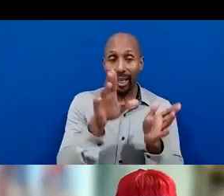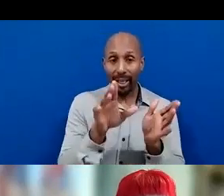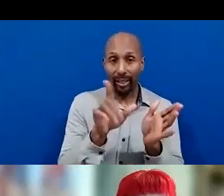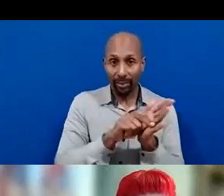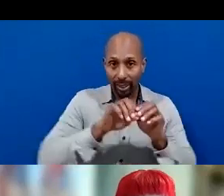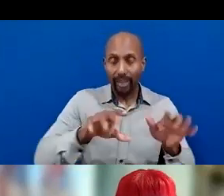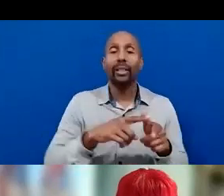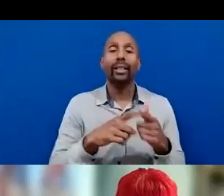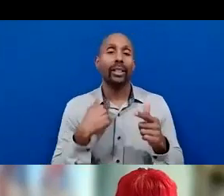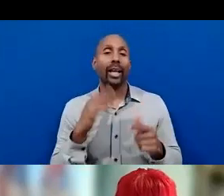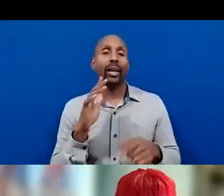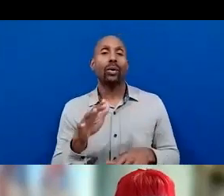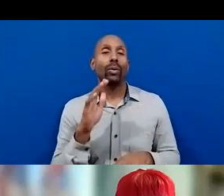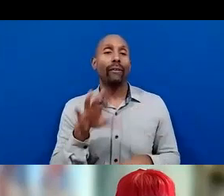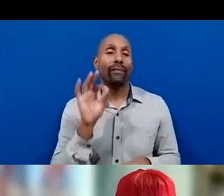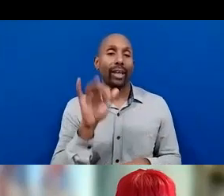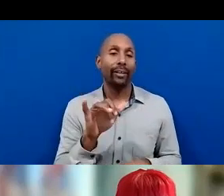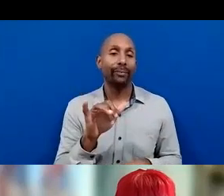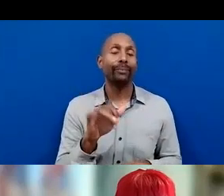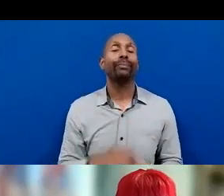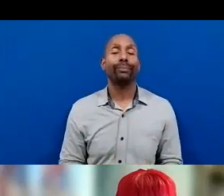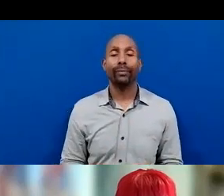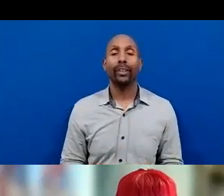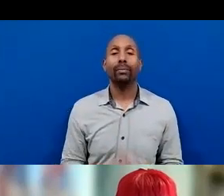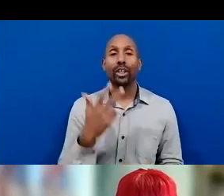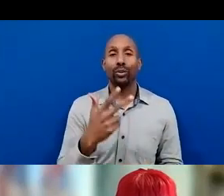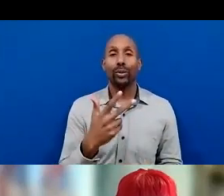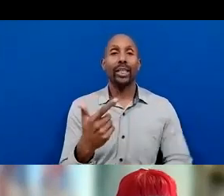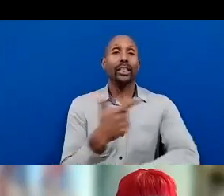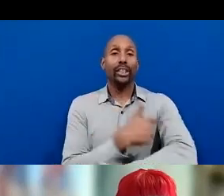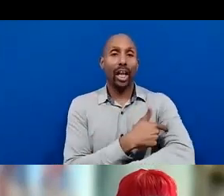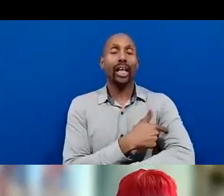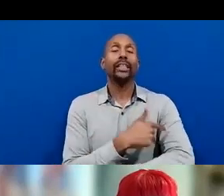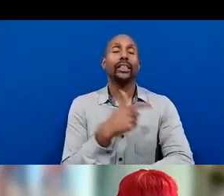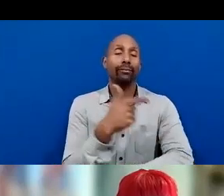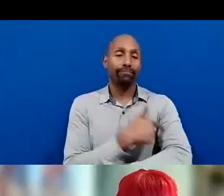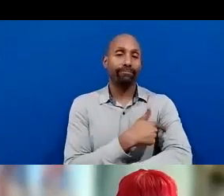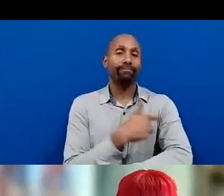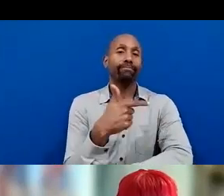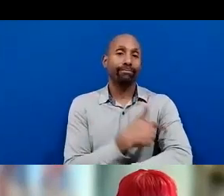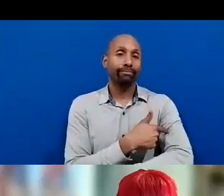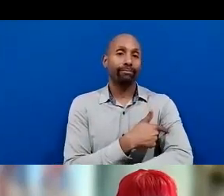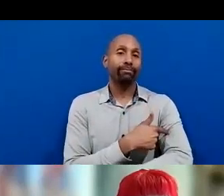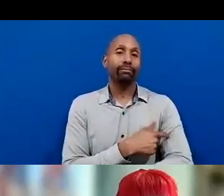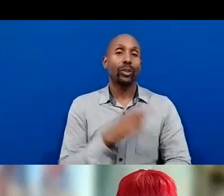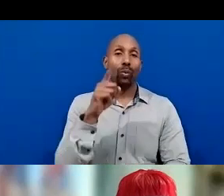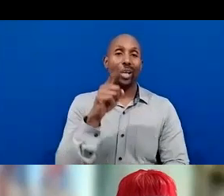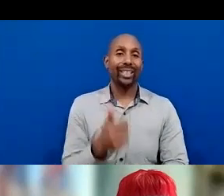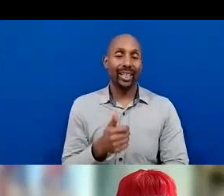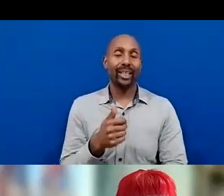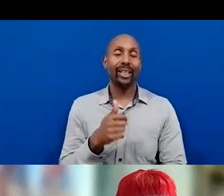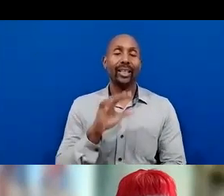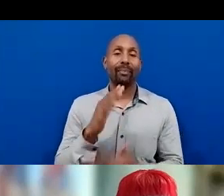shots, 1/10 of the strength that it is for adults, and it was found 80% effective in